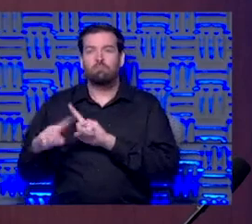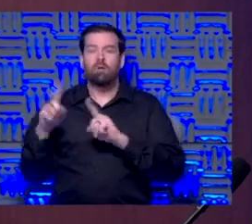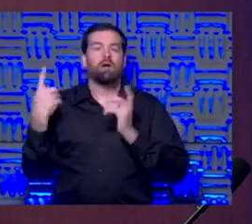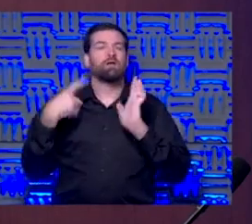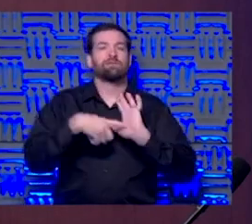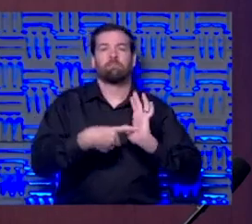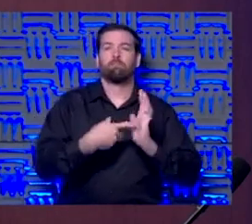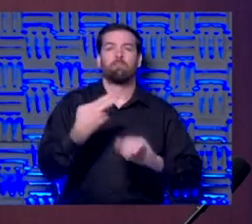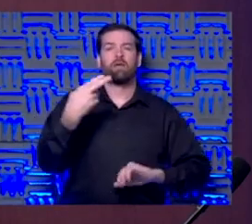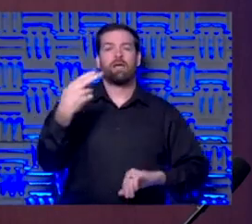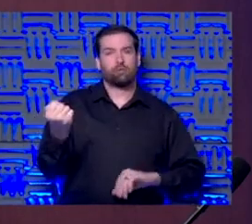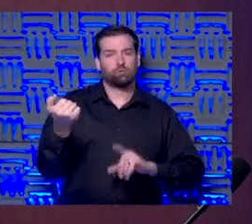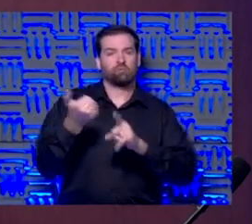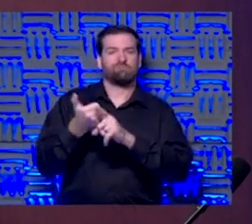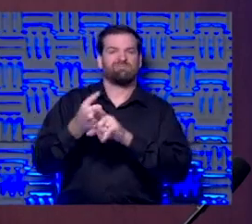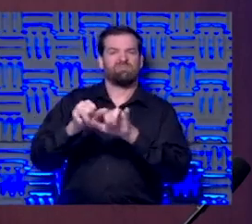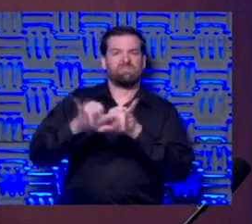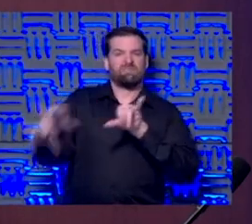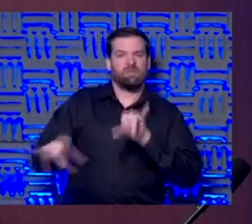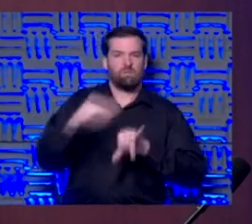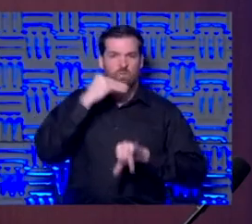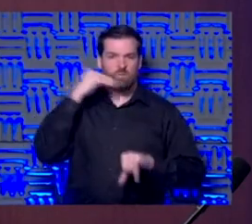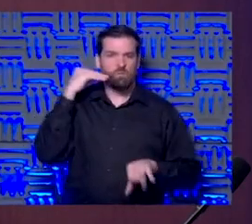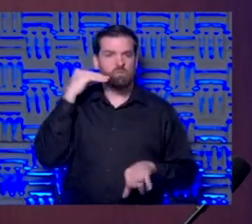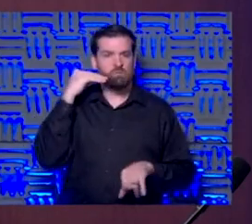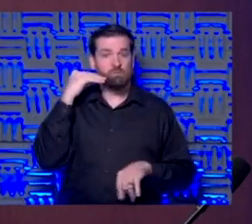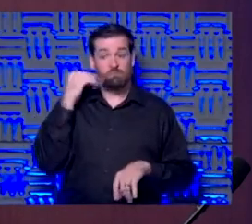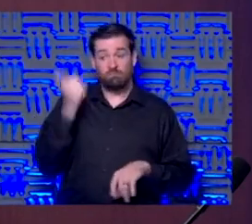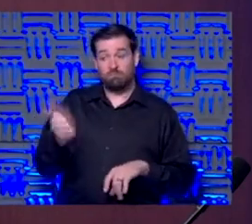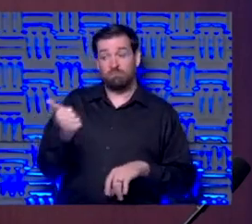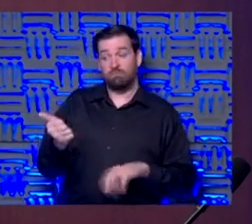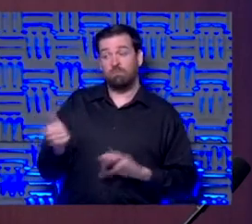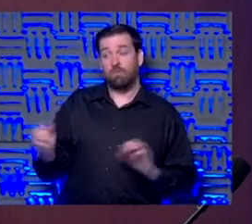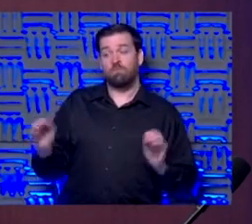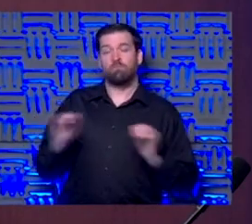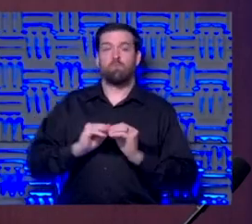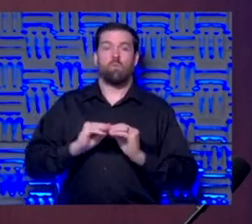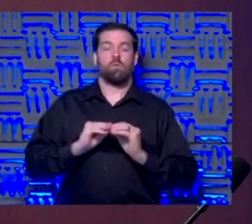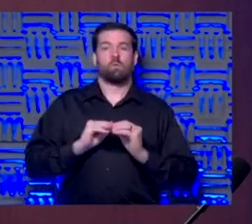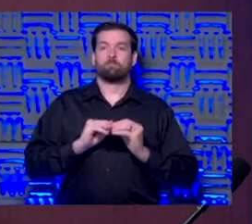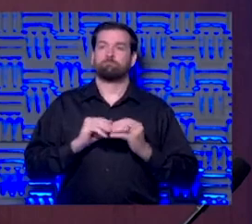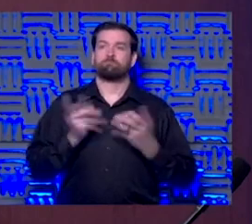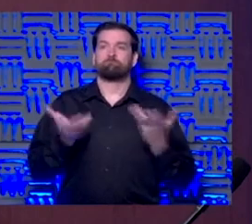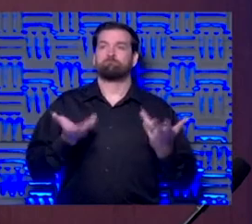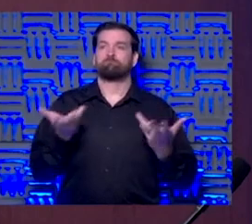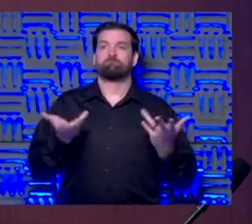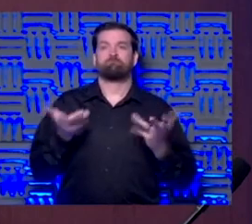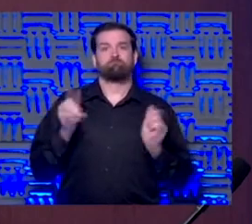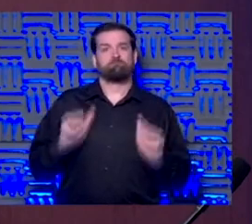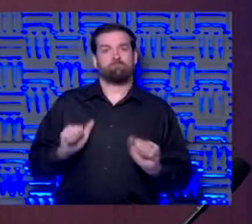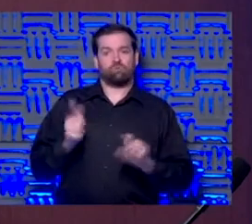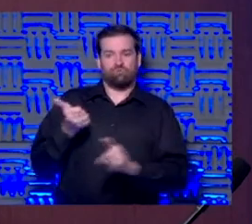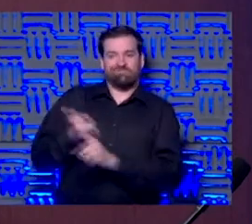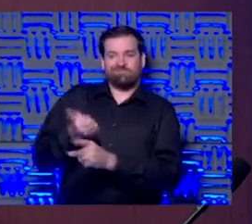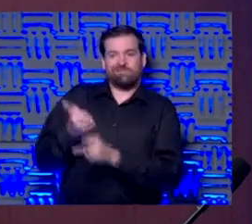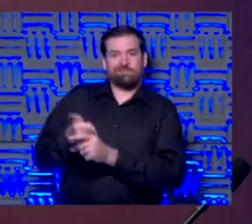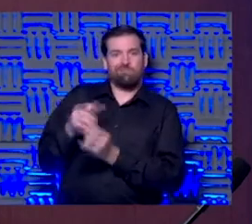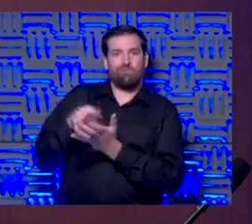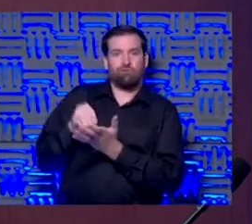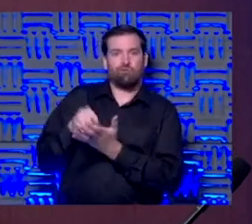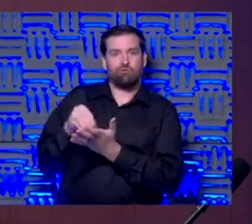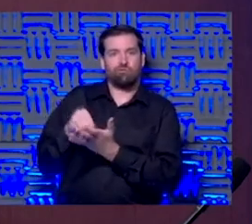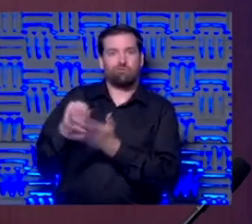schoolers be educated at home because they are kind of more able to do their own thing, you